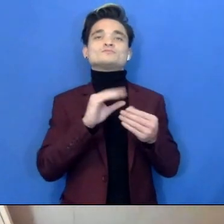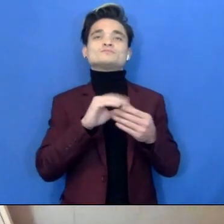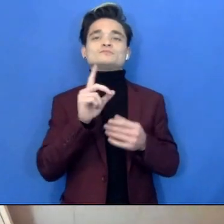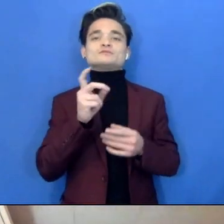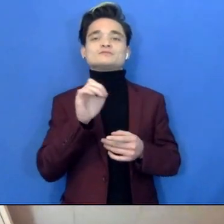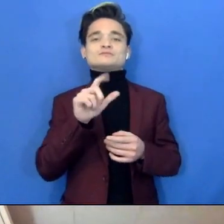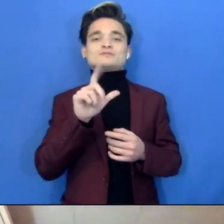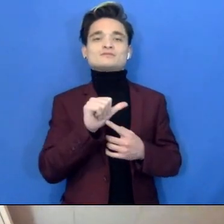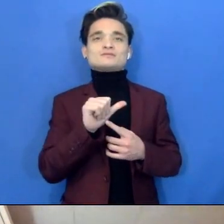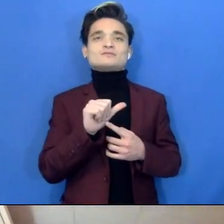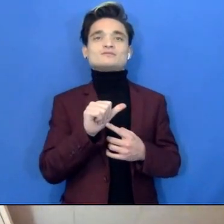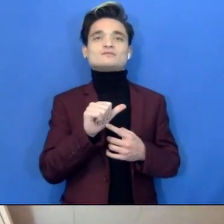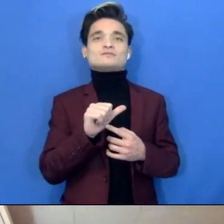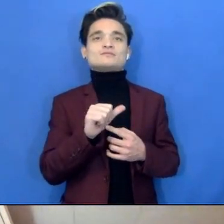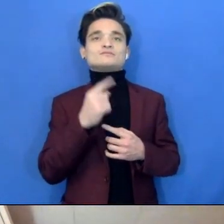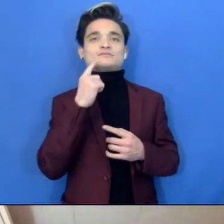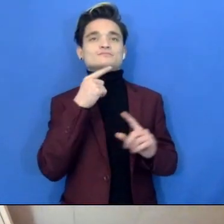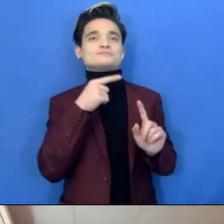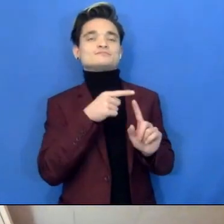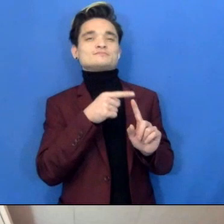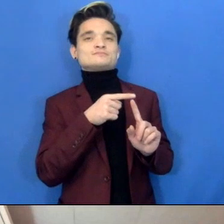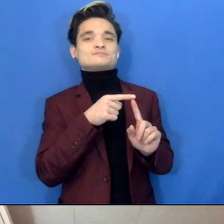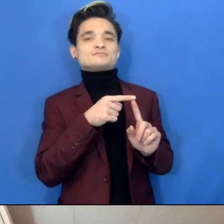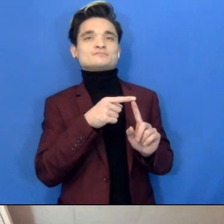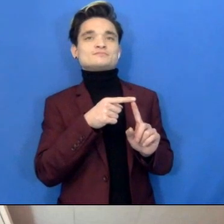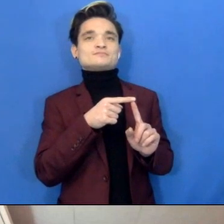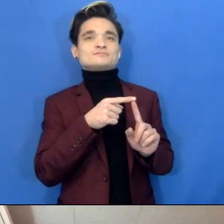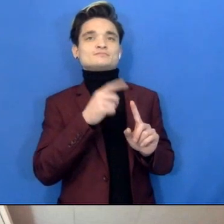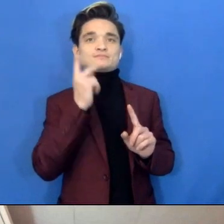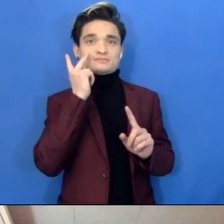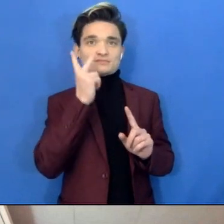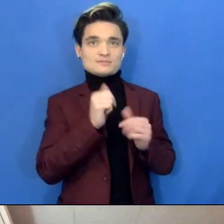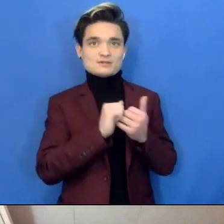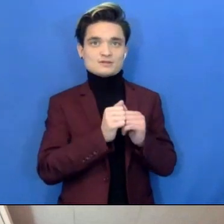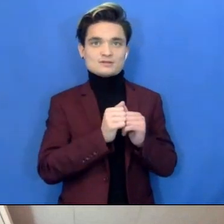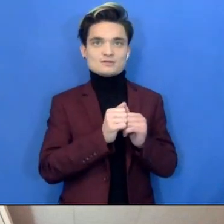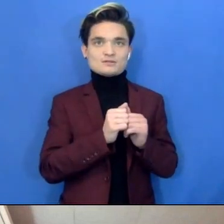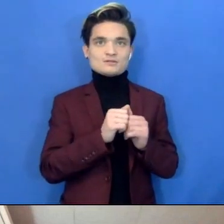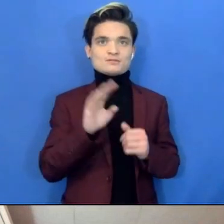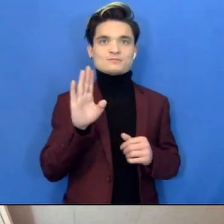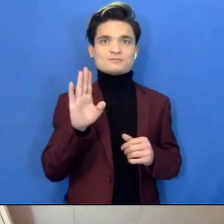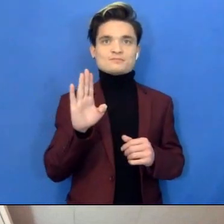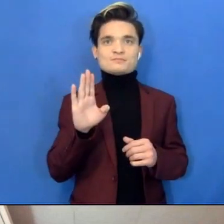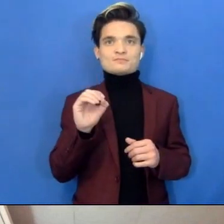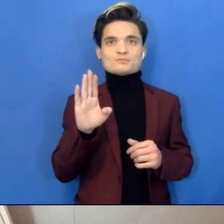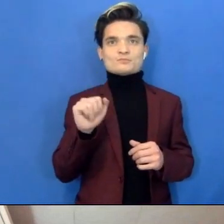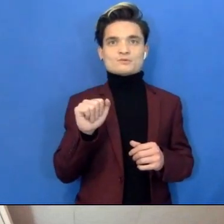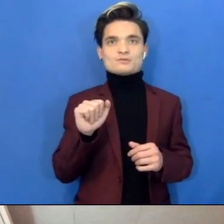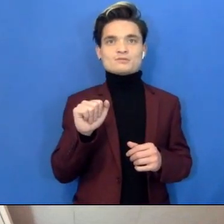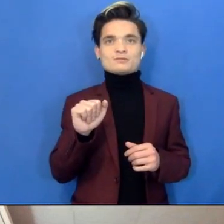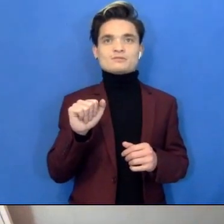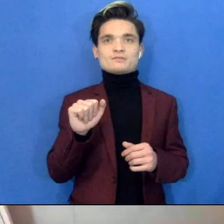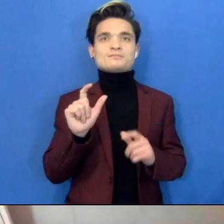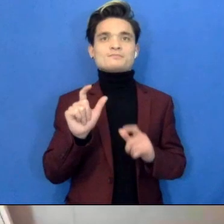see how Bogota people speak, or Colombian Spanish is, because we use a lot